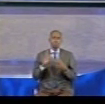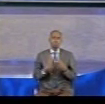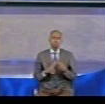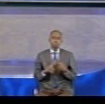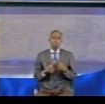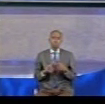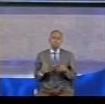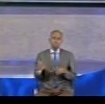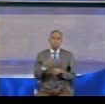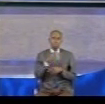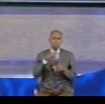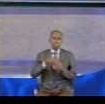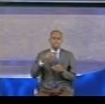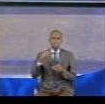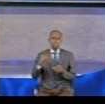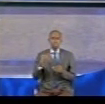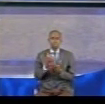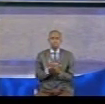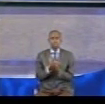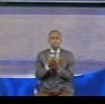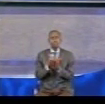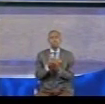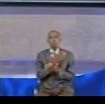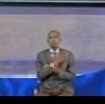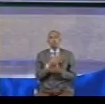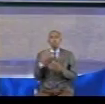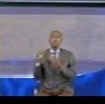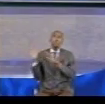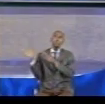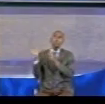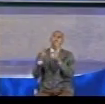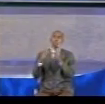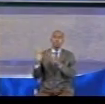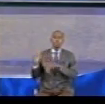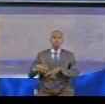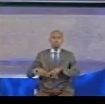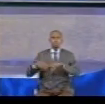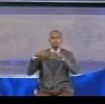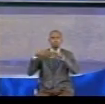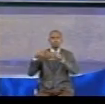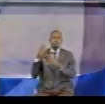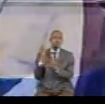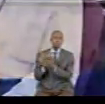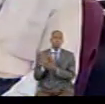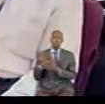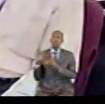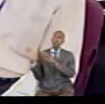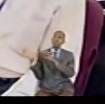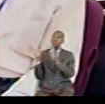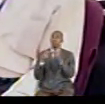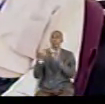into the ship, and the wind ceased. The wind must stop.